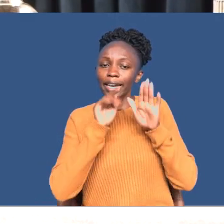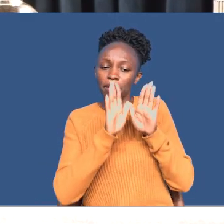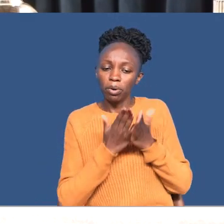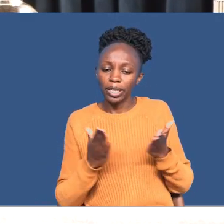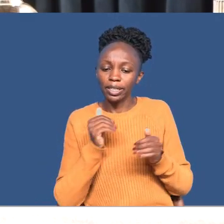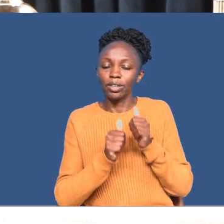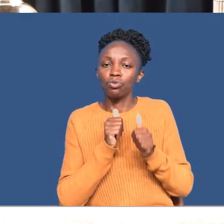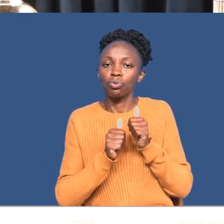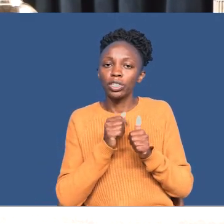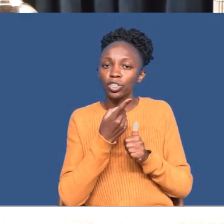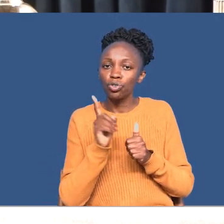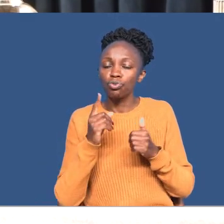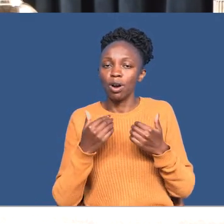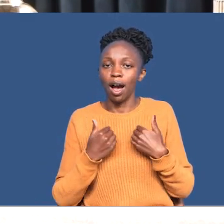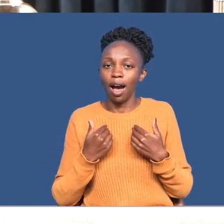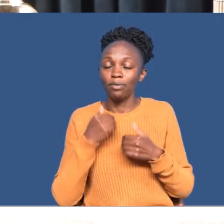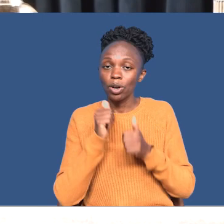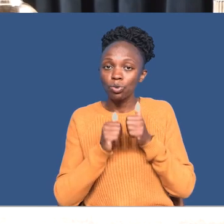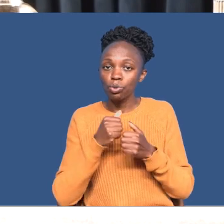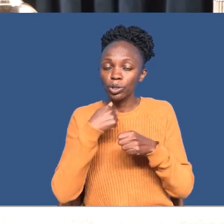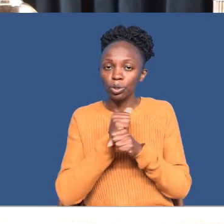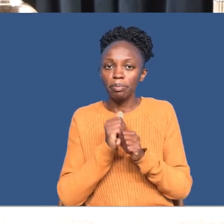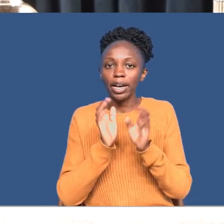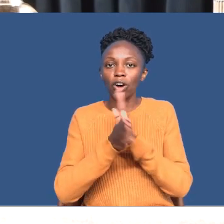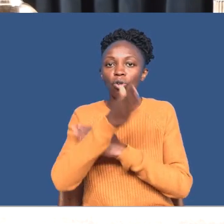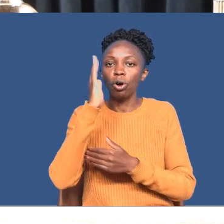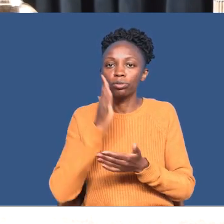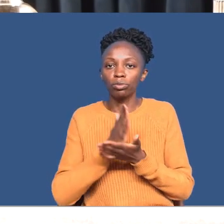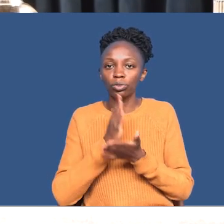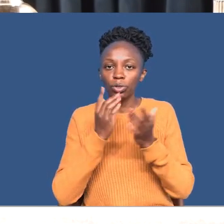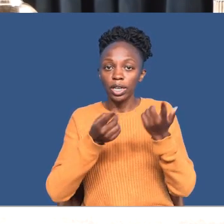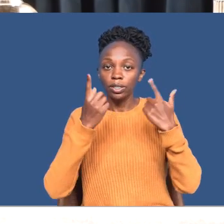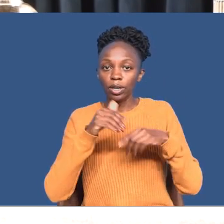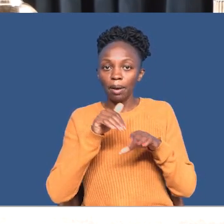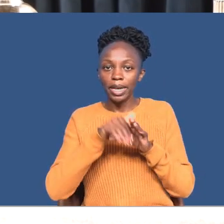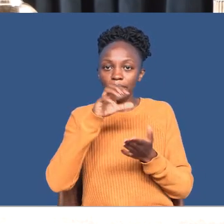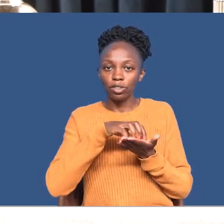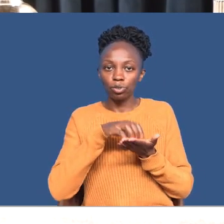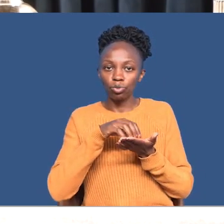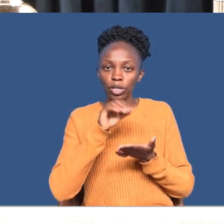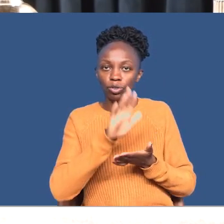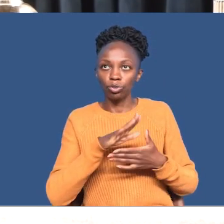you carry that can make God actually come into your situation?